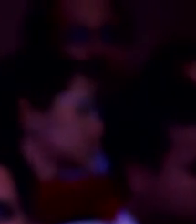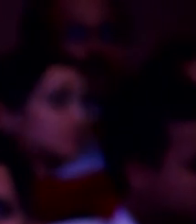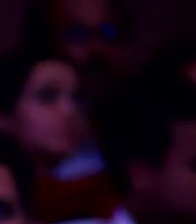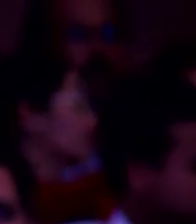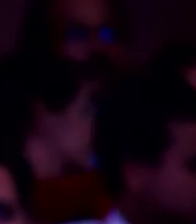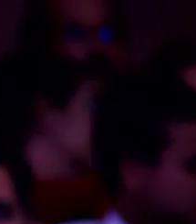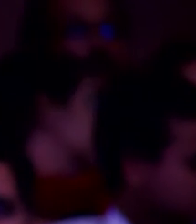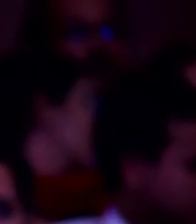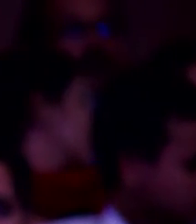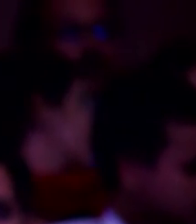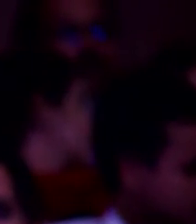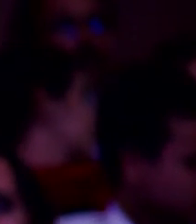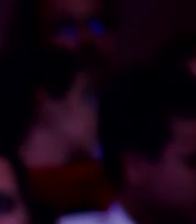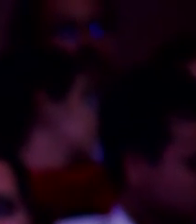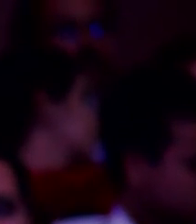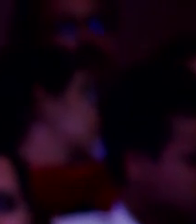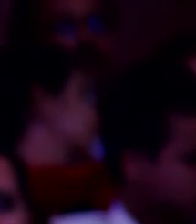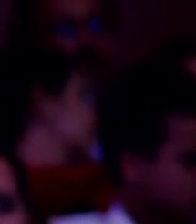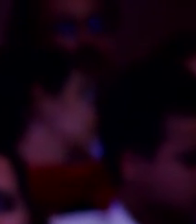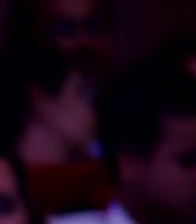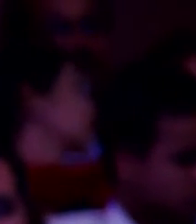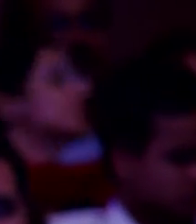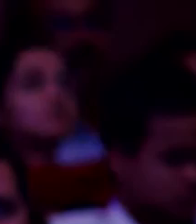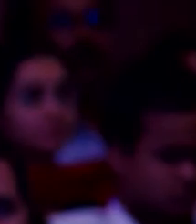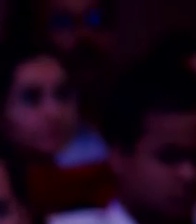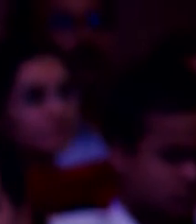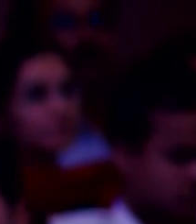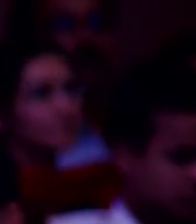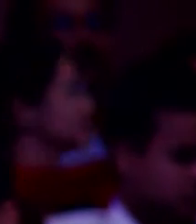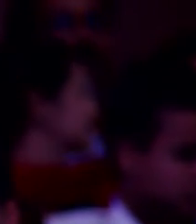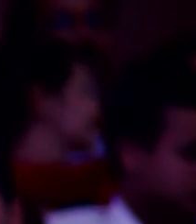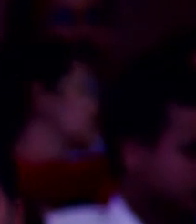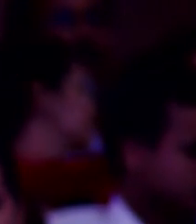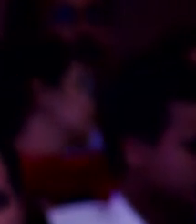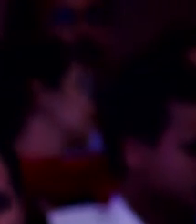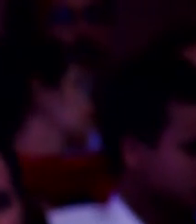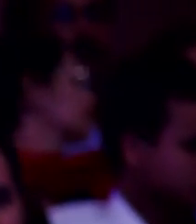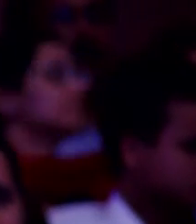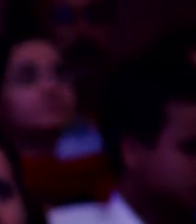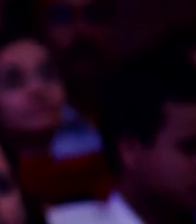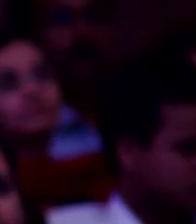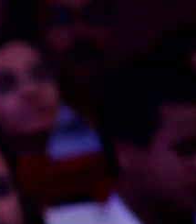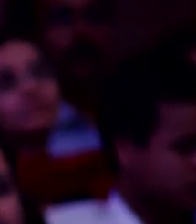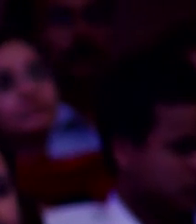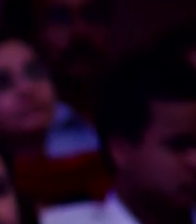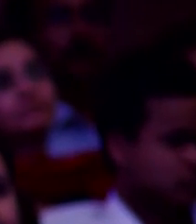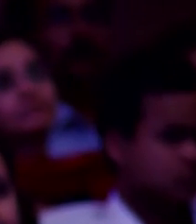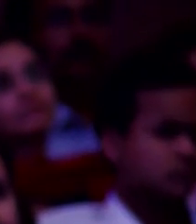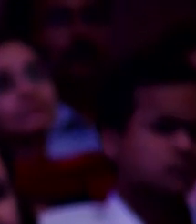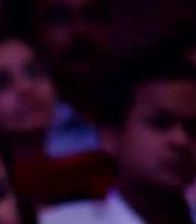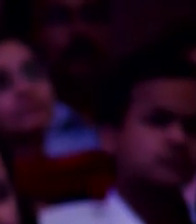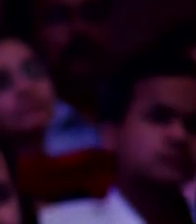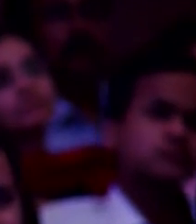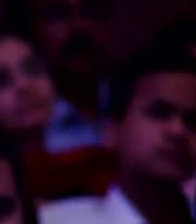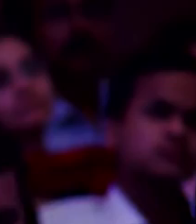Yeah. I have a suggestion rather than a question, that all the corporates, wherever you